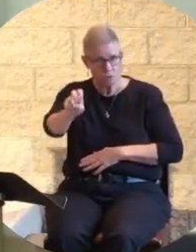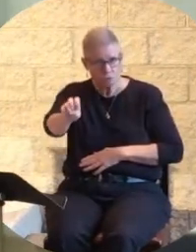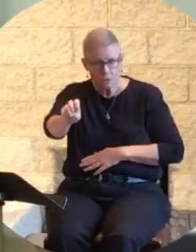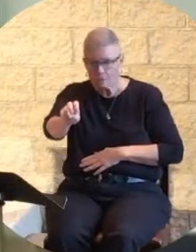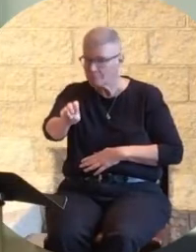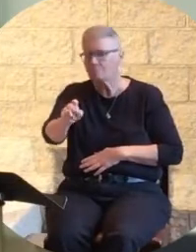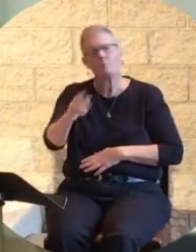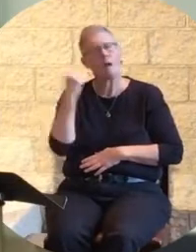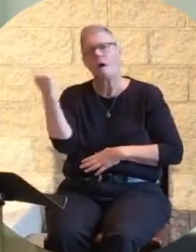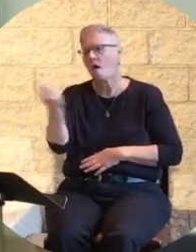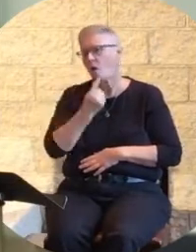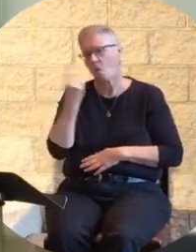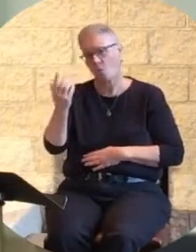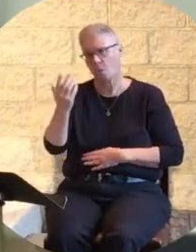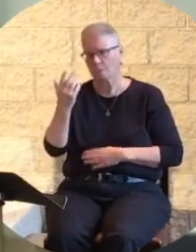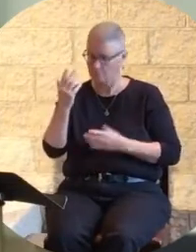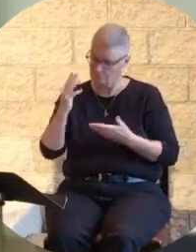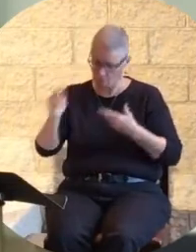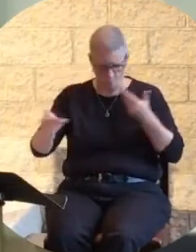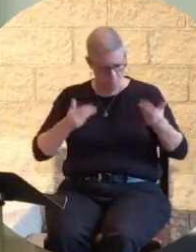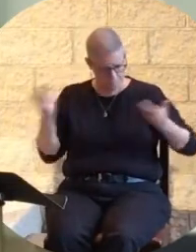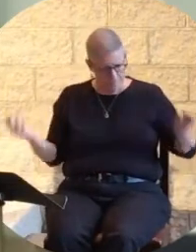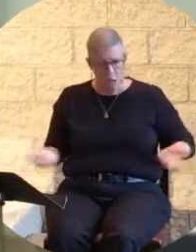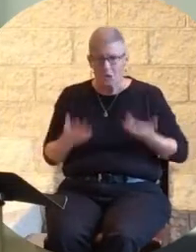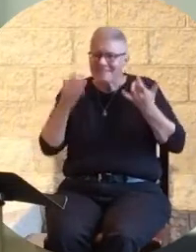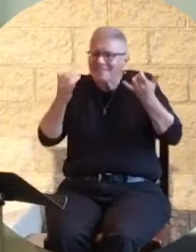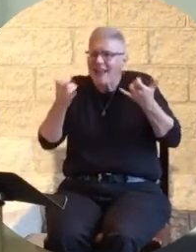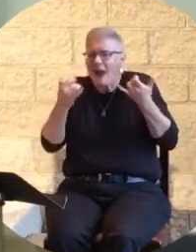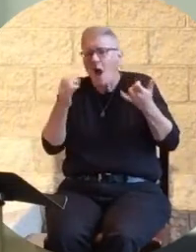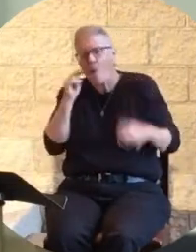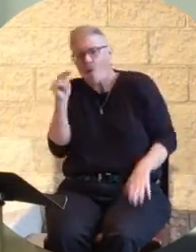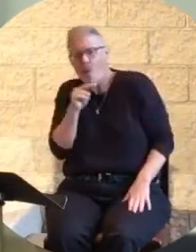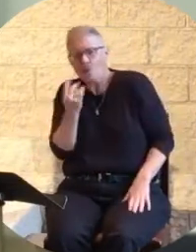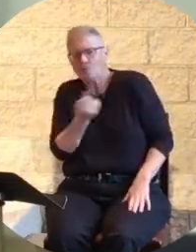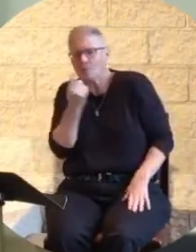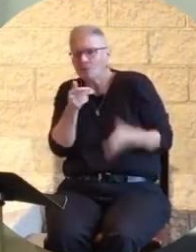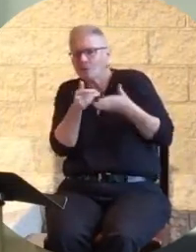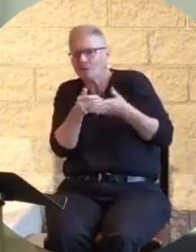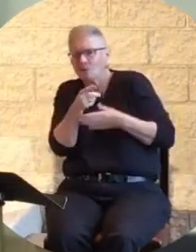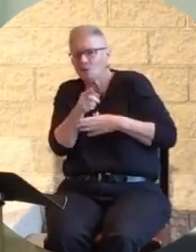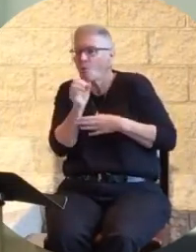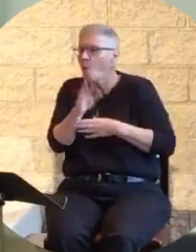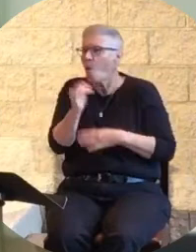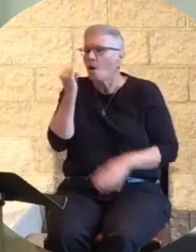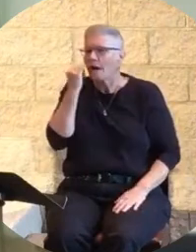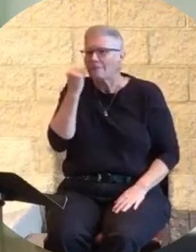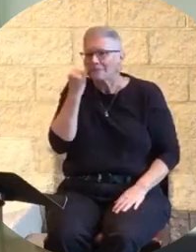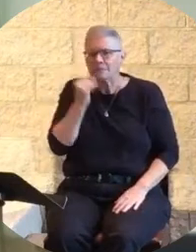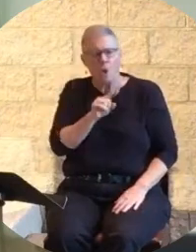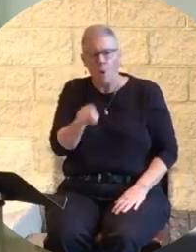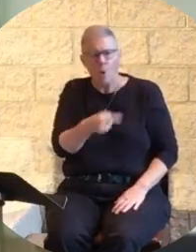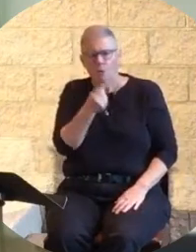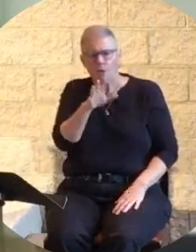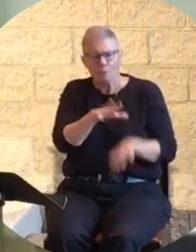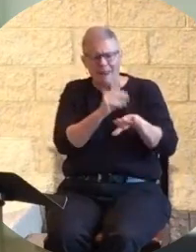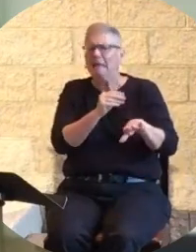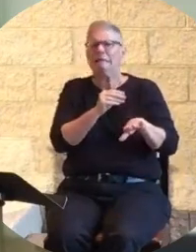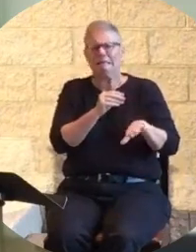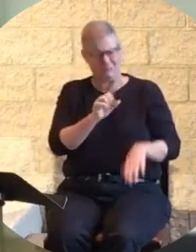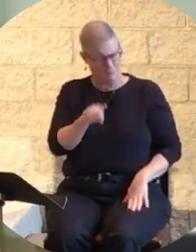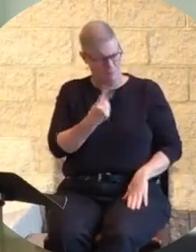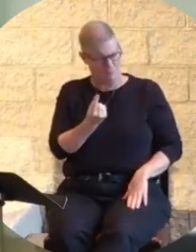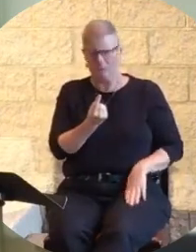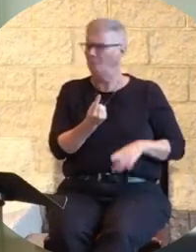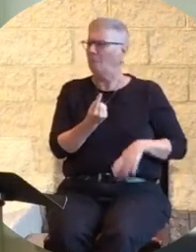with us. Now turn to somebody close to you, and if it's just your pet, just your pet. How, my two dogs would just shoot me if I heard